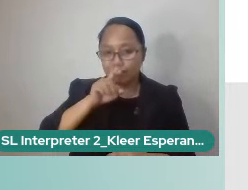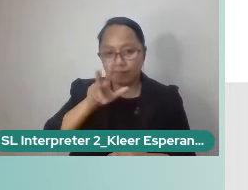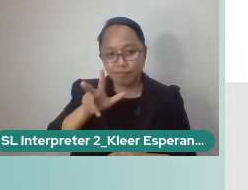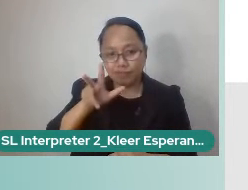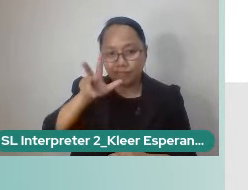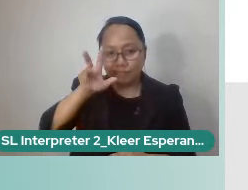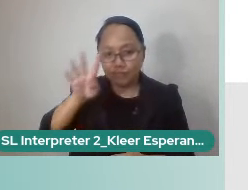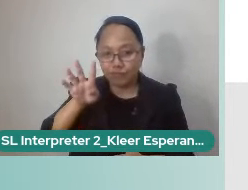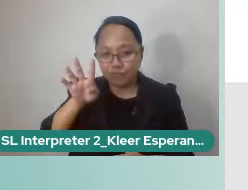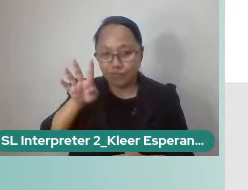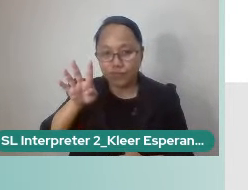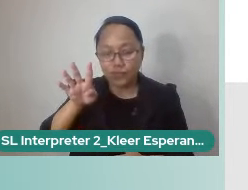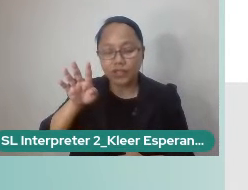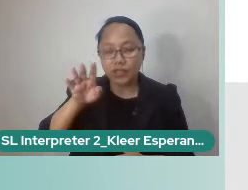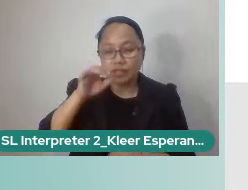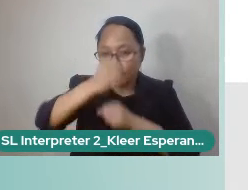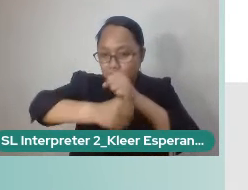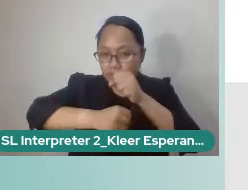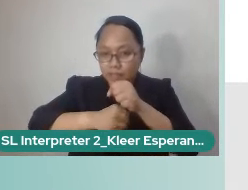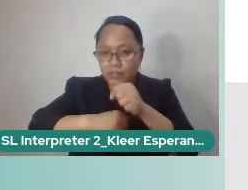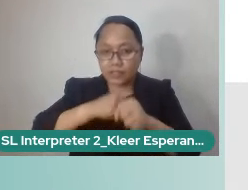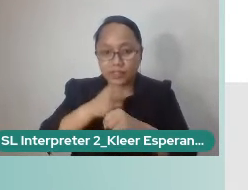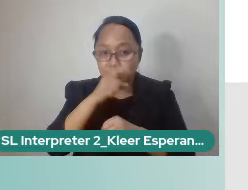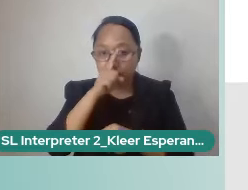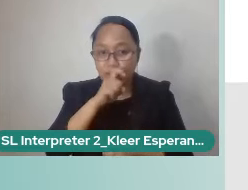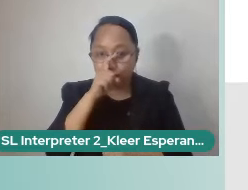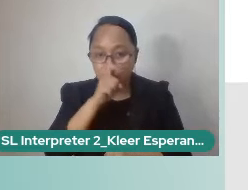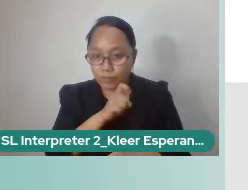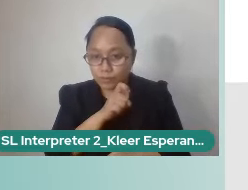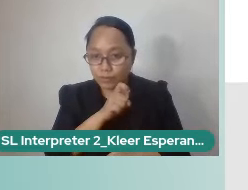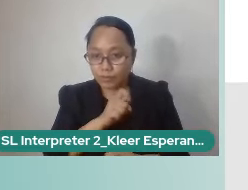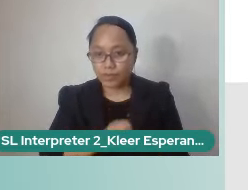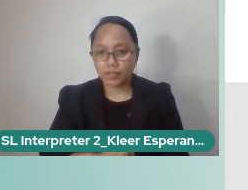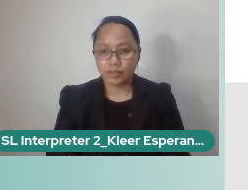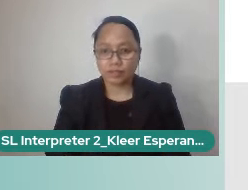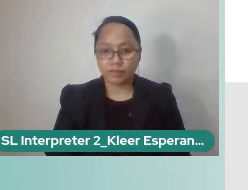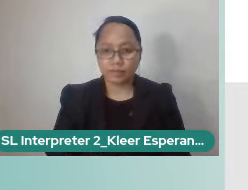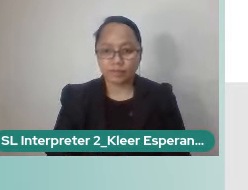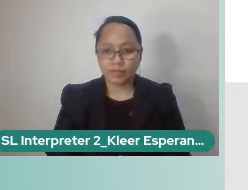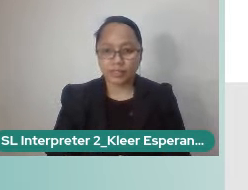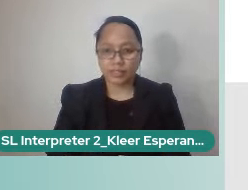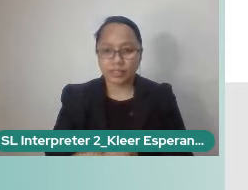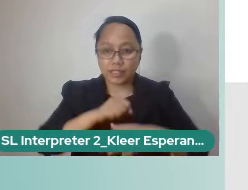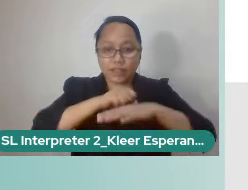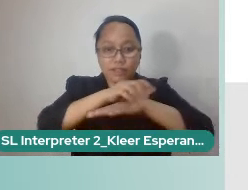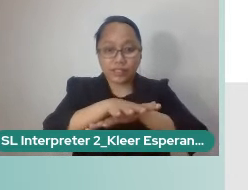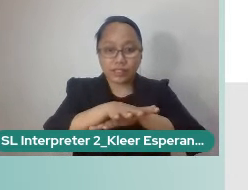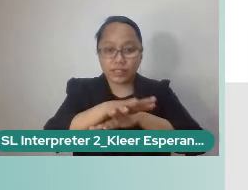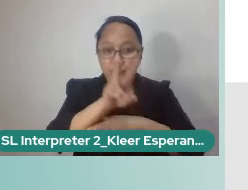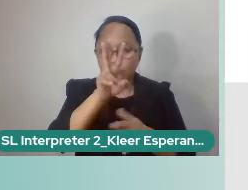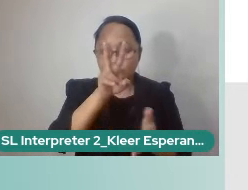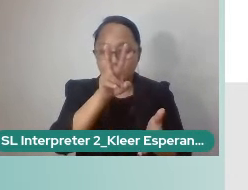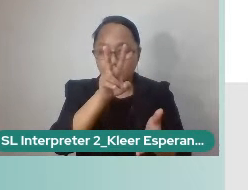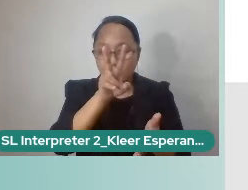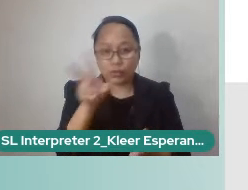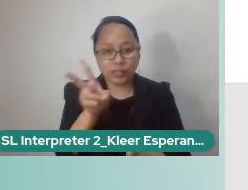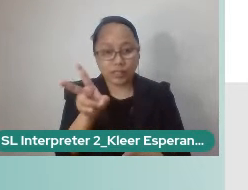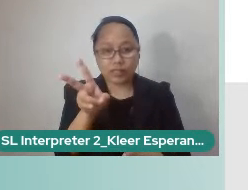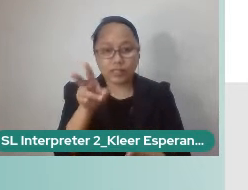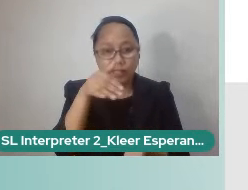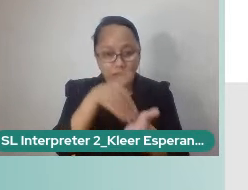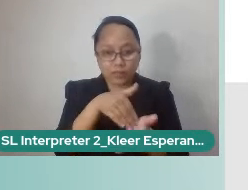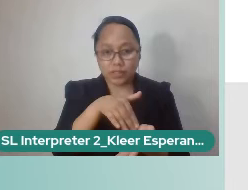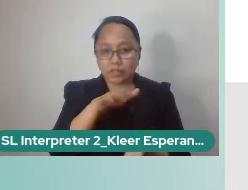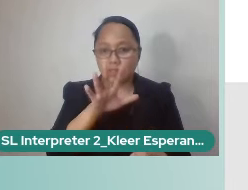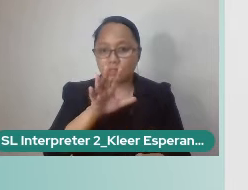really classify women in terms of their future, not just their current risk of developing cervical precancer.